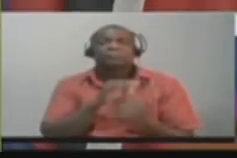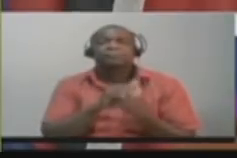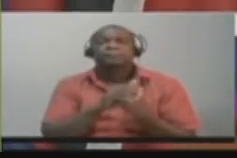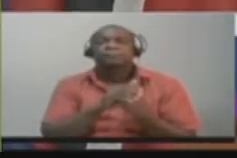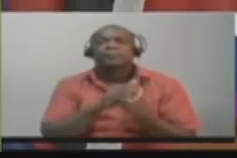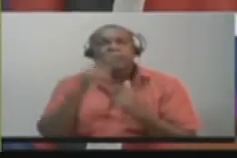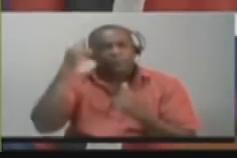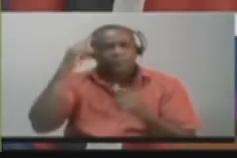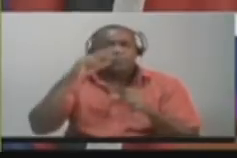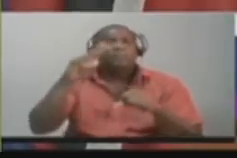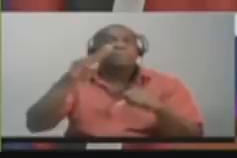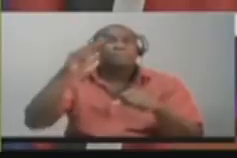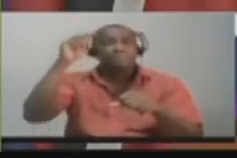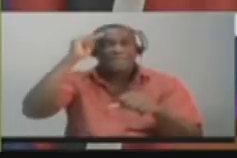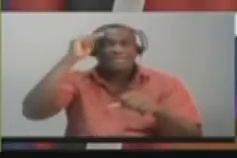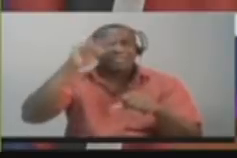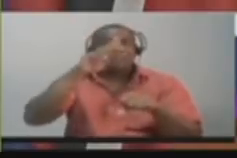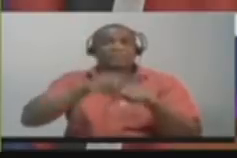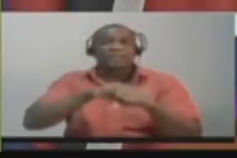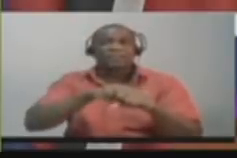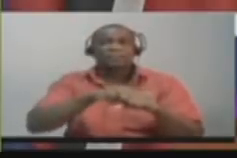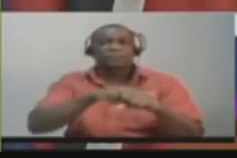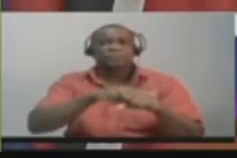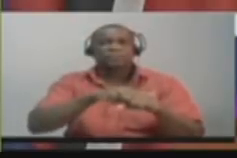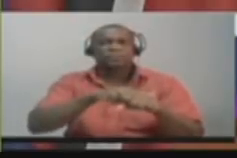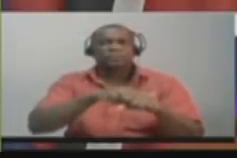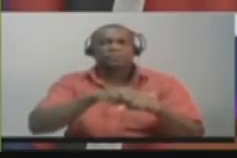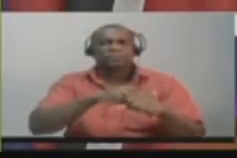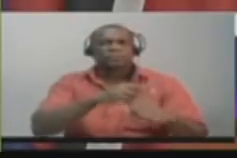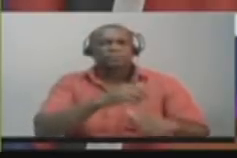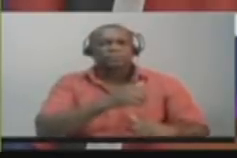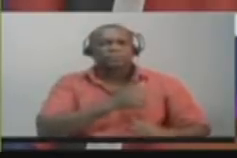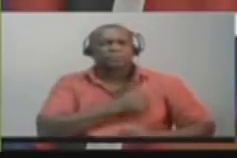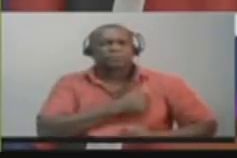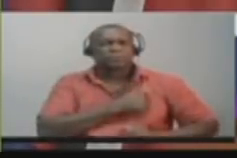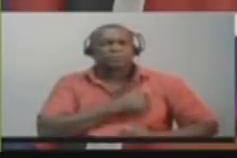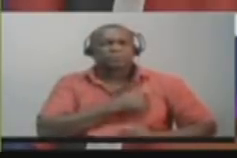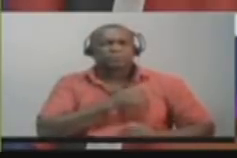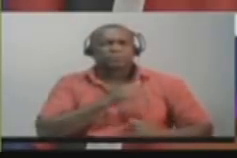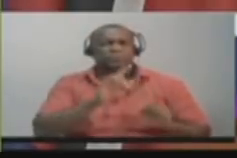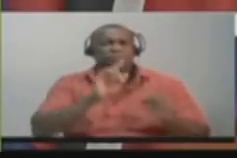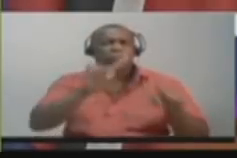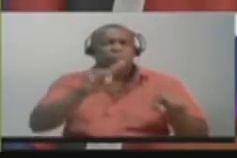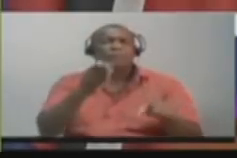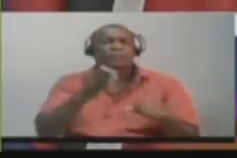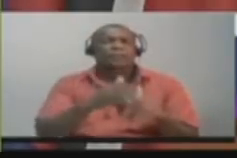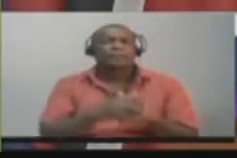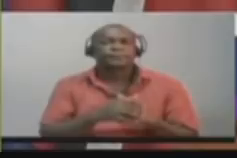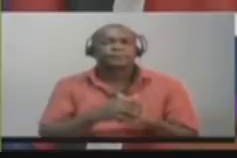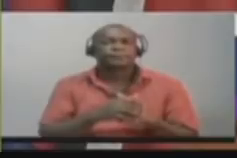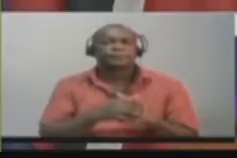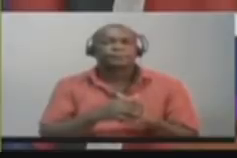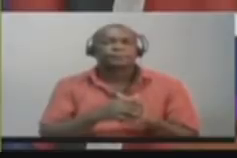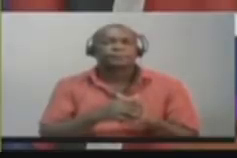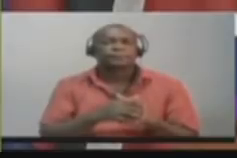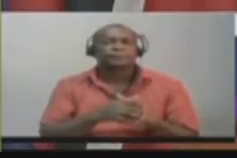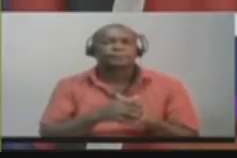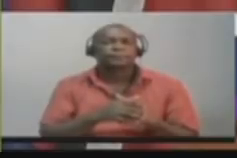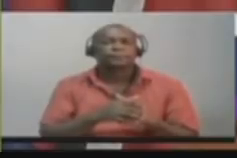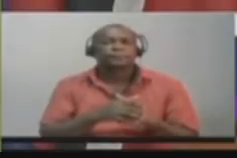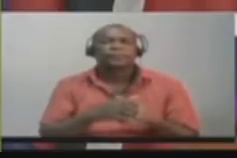as of today, there really is no further requirement for us from the exemption of the border side, but that was